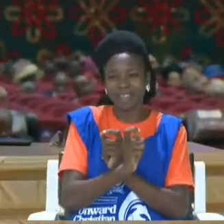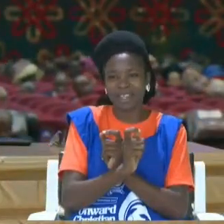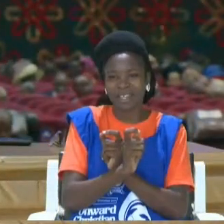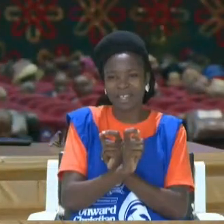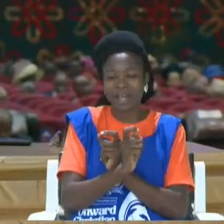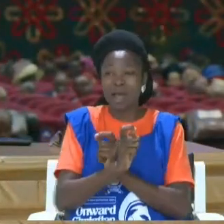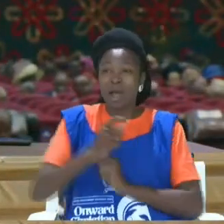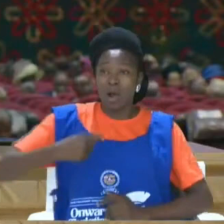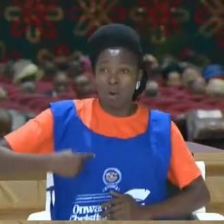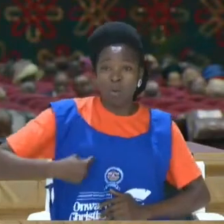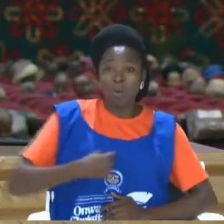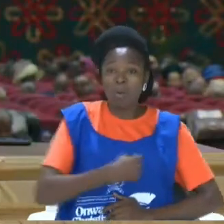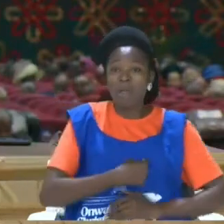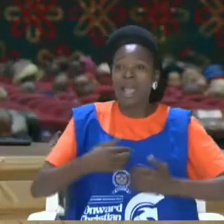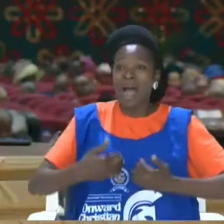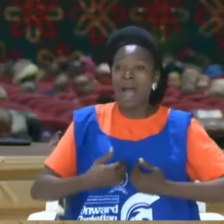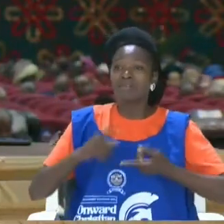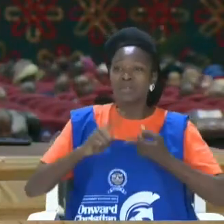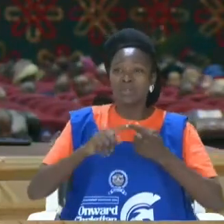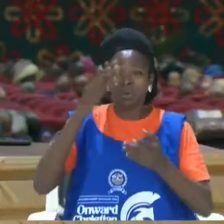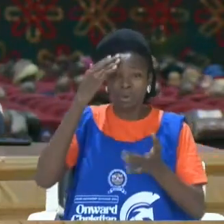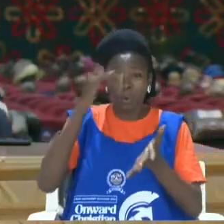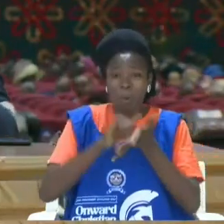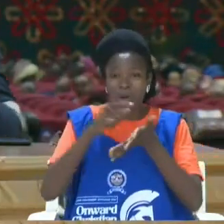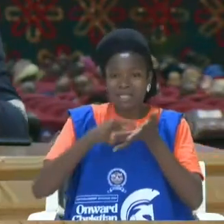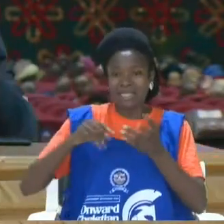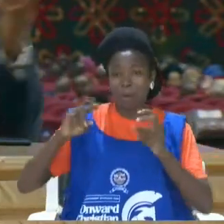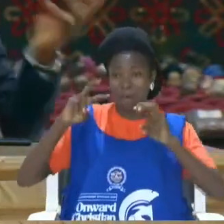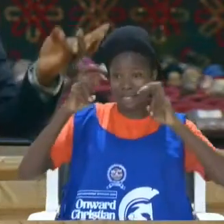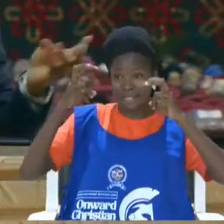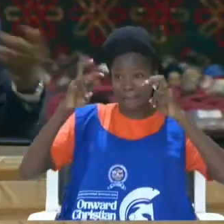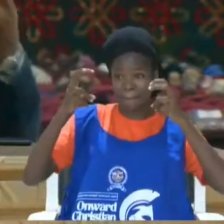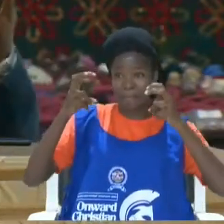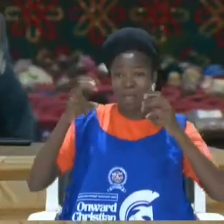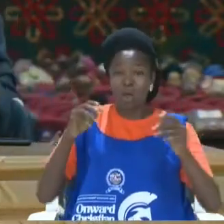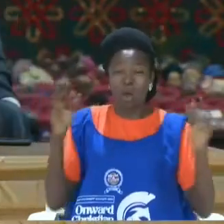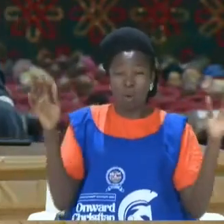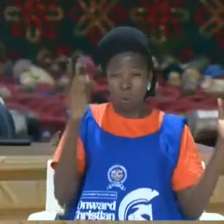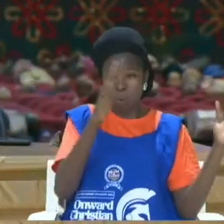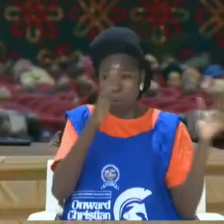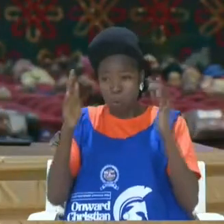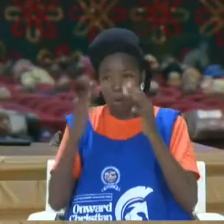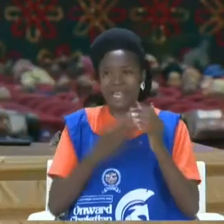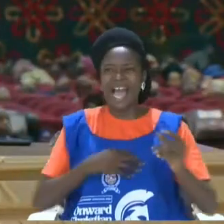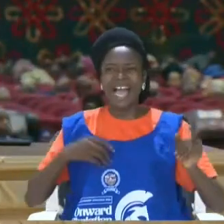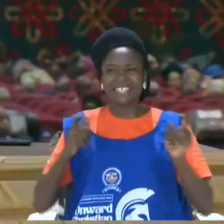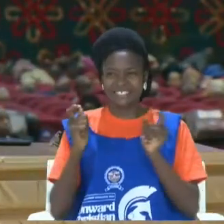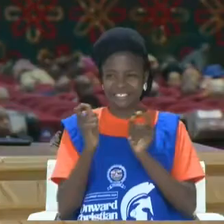We have two keywords in our theme: wind and change.